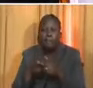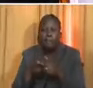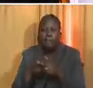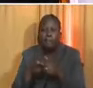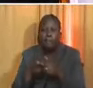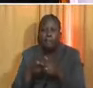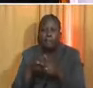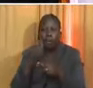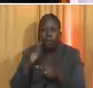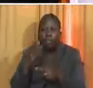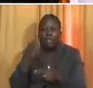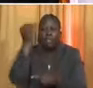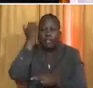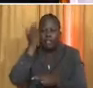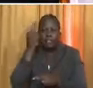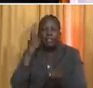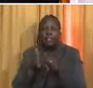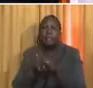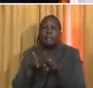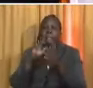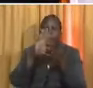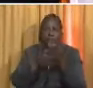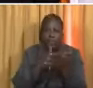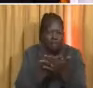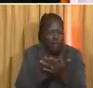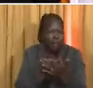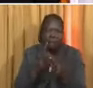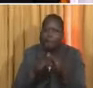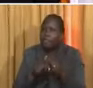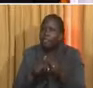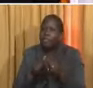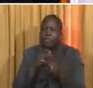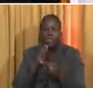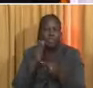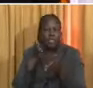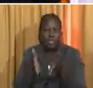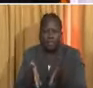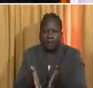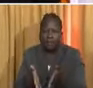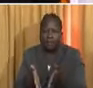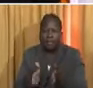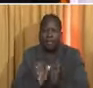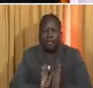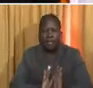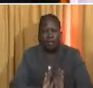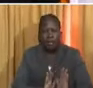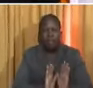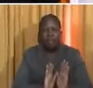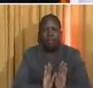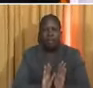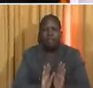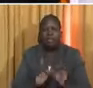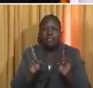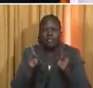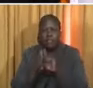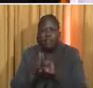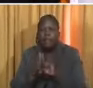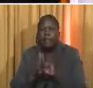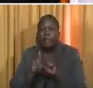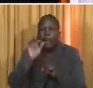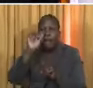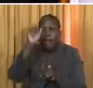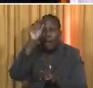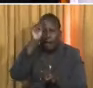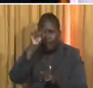case as the petitioner. Unfortunately, I believe you are all aware, Mr. Kesavananda passed on the